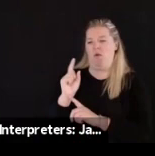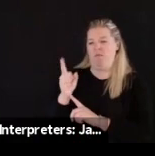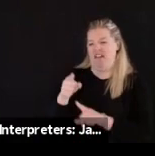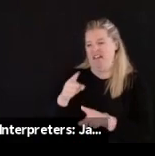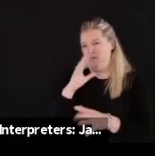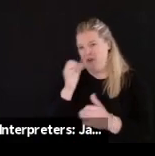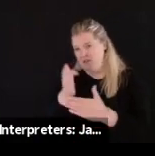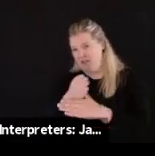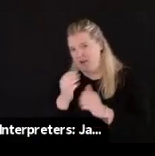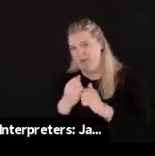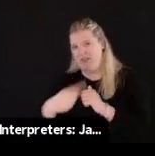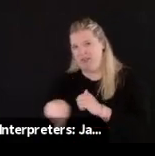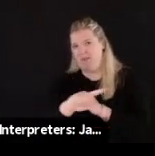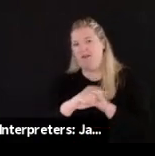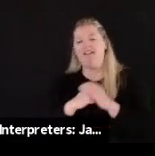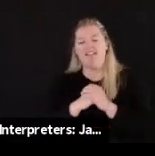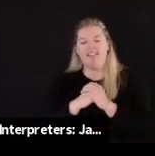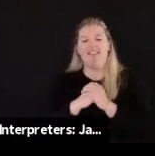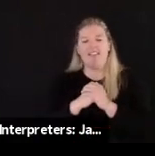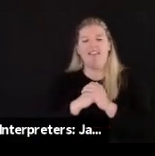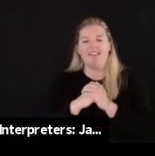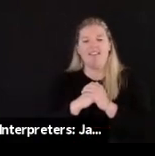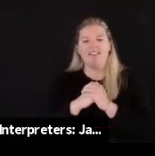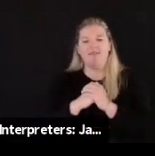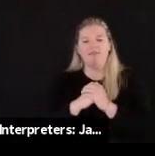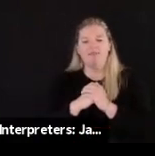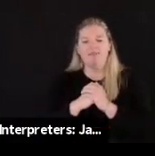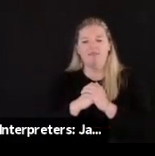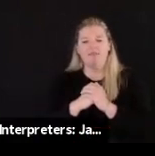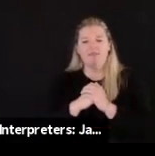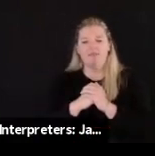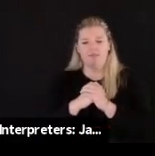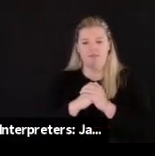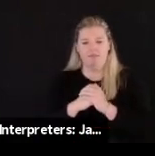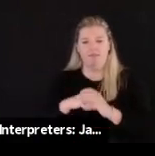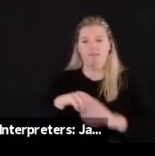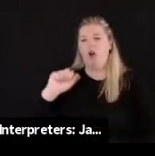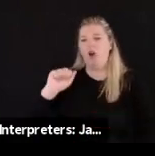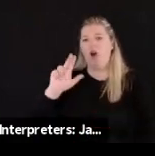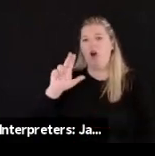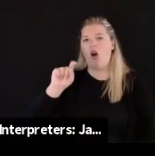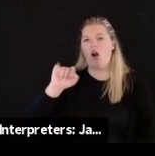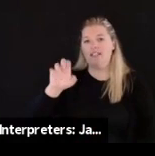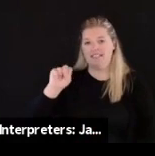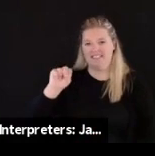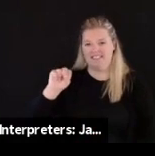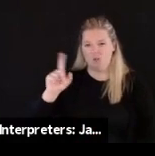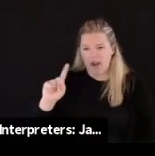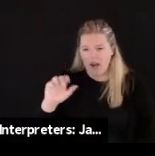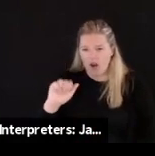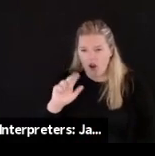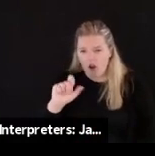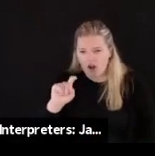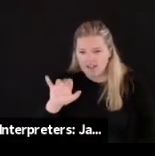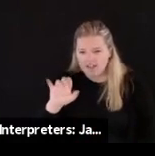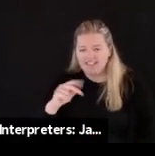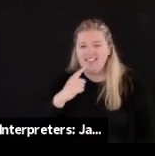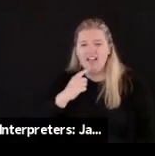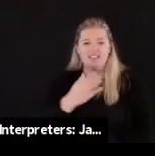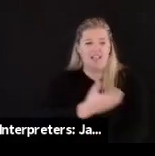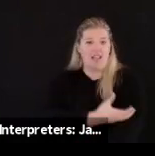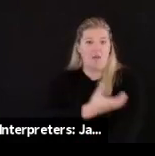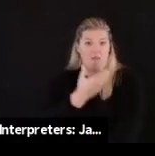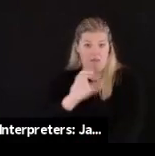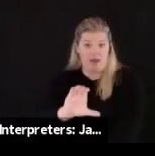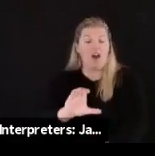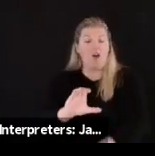sharing with the rest of the online community. So Austin said, where are you, Austin? Here you are. Empowered, much of social